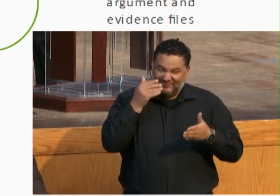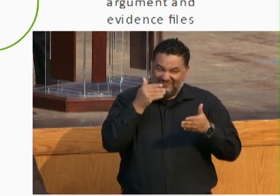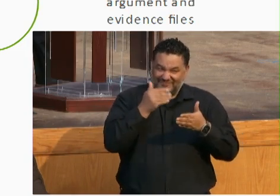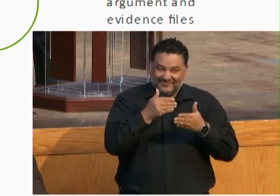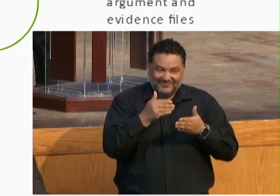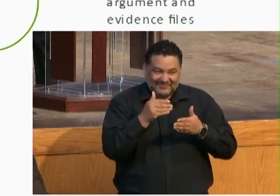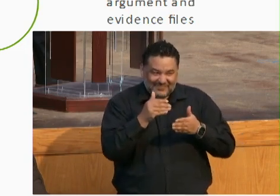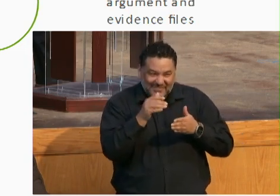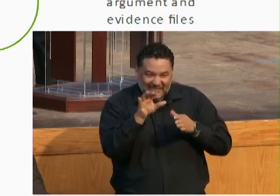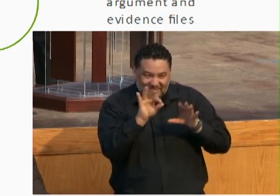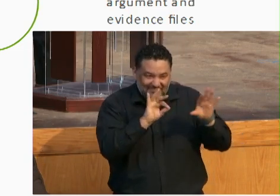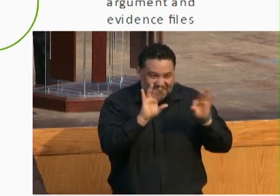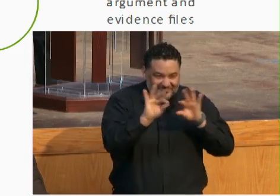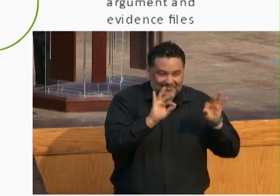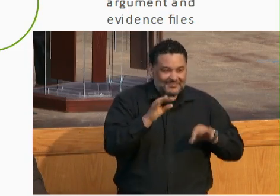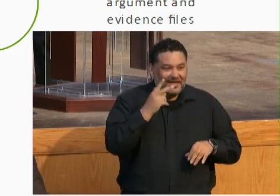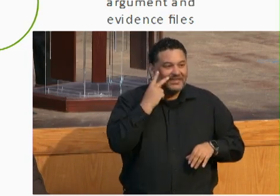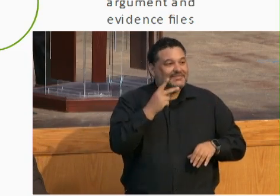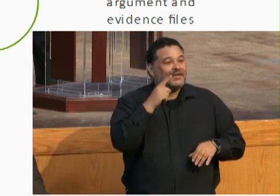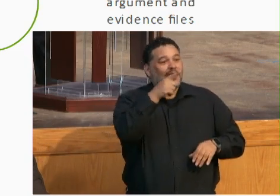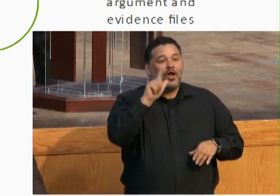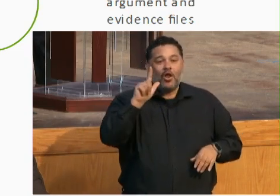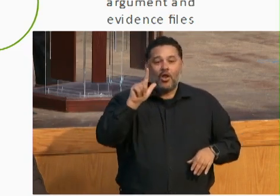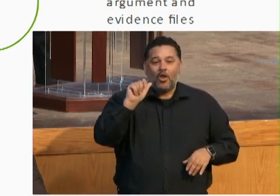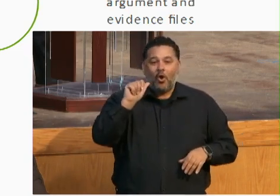I see you nodding no back there, Laura.